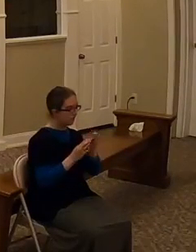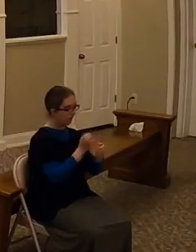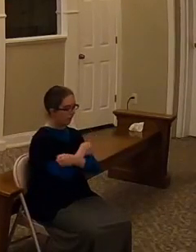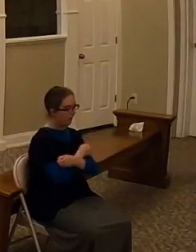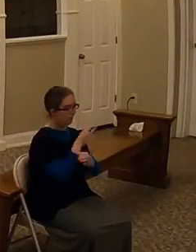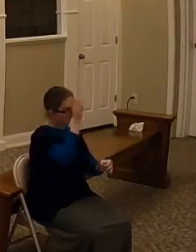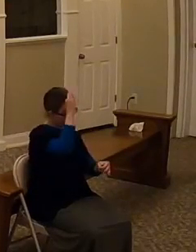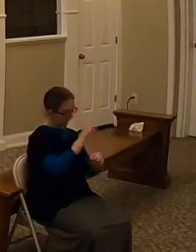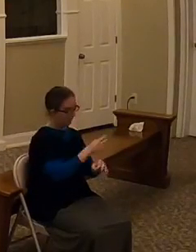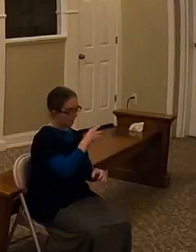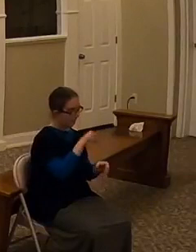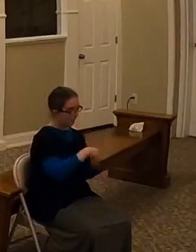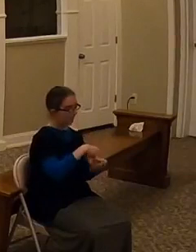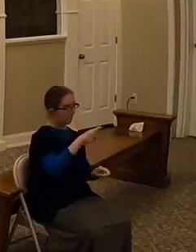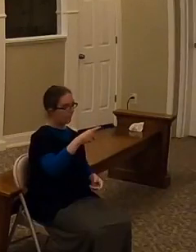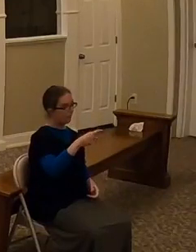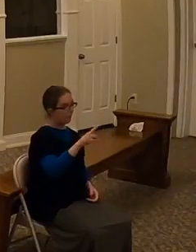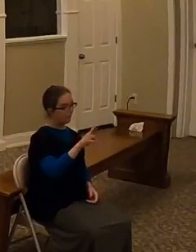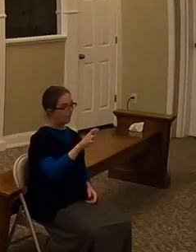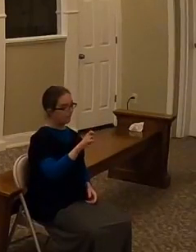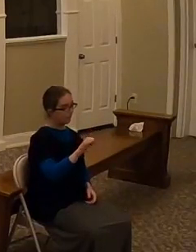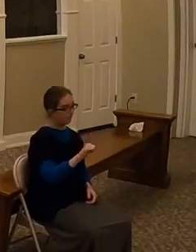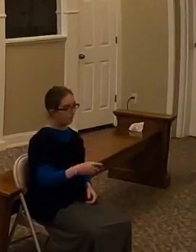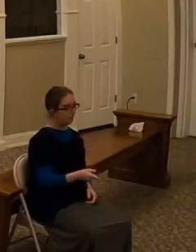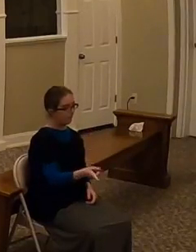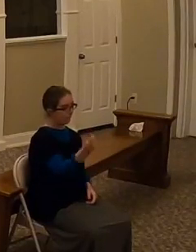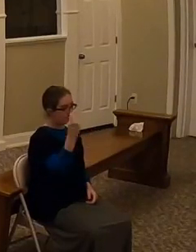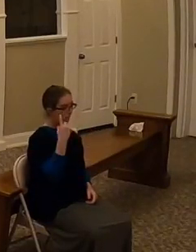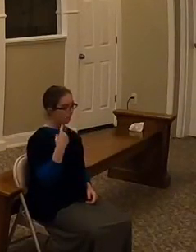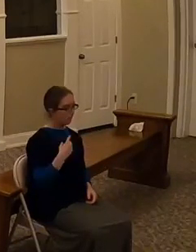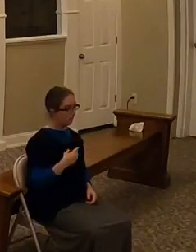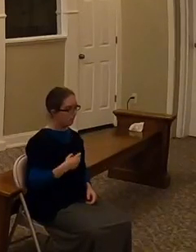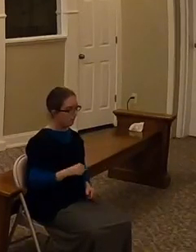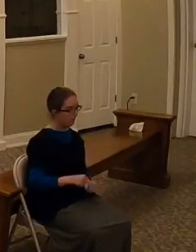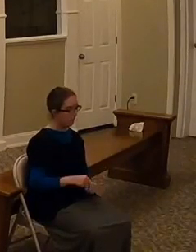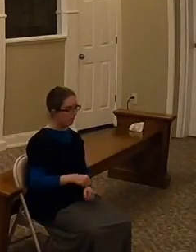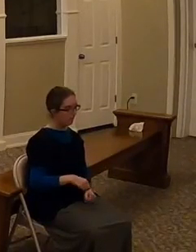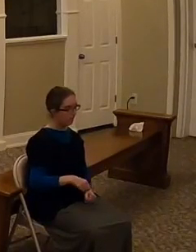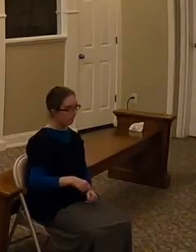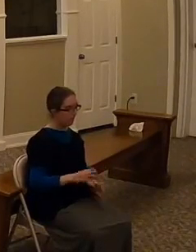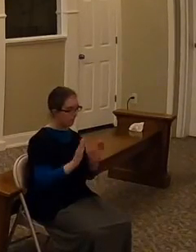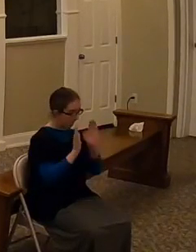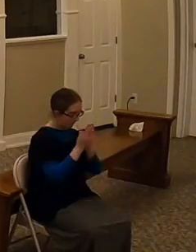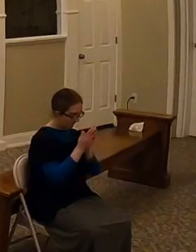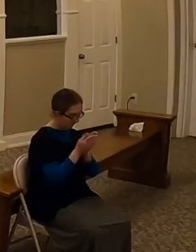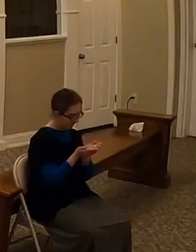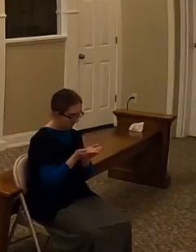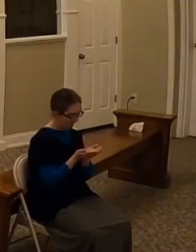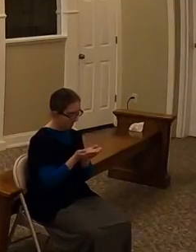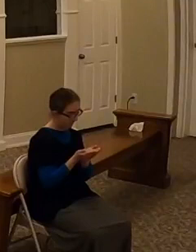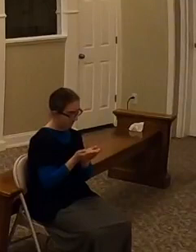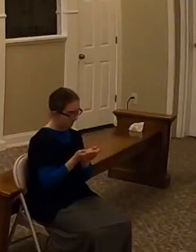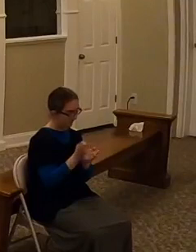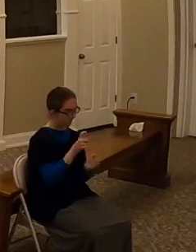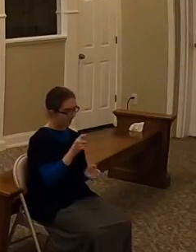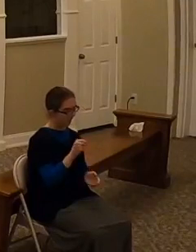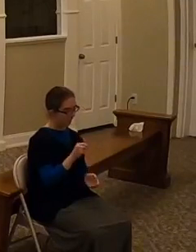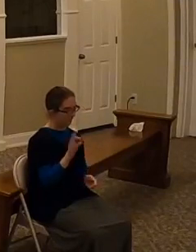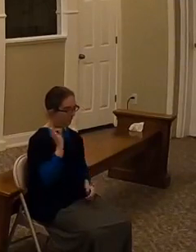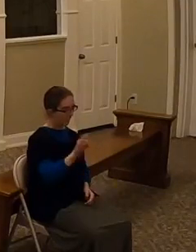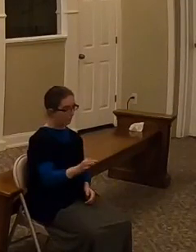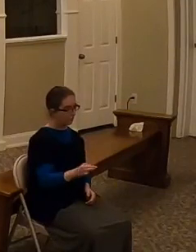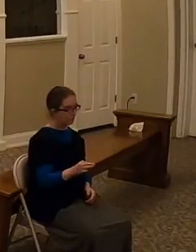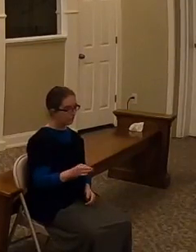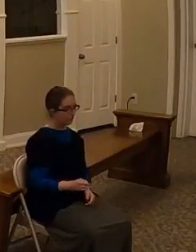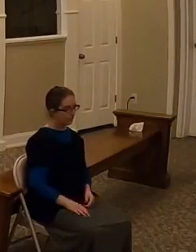love, in faith, and in purity. Till I come, devote yourself to public and private reading, to exhortation, preaching and